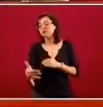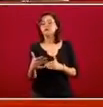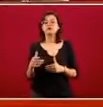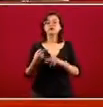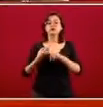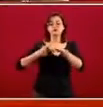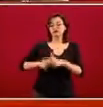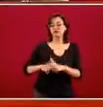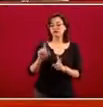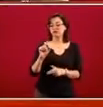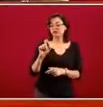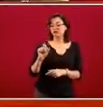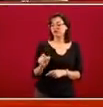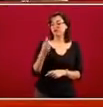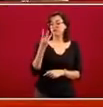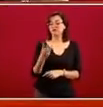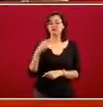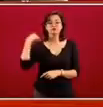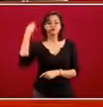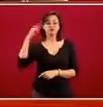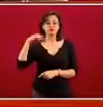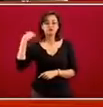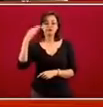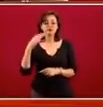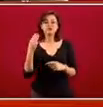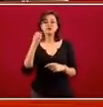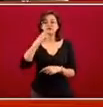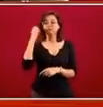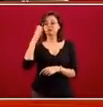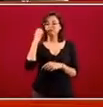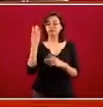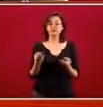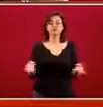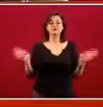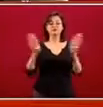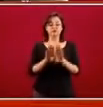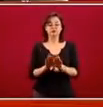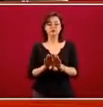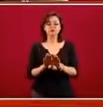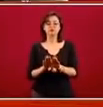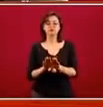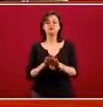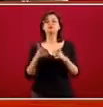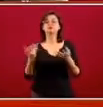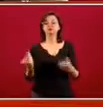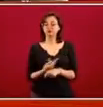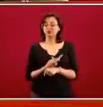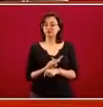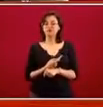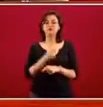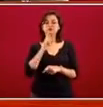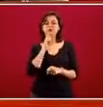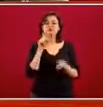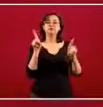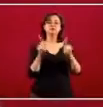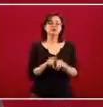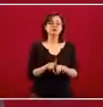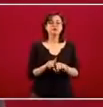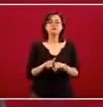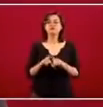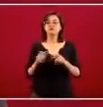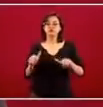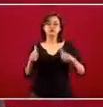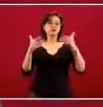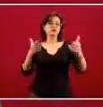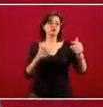So this measure started March 23rd with the closing of schools,